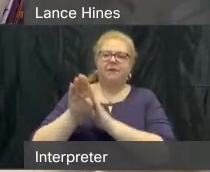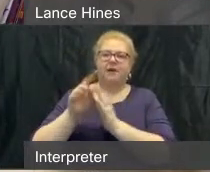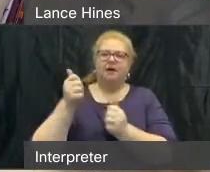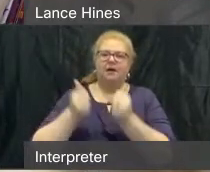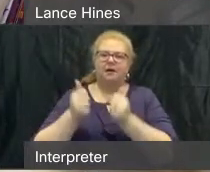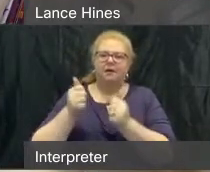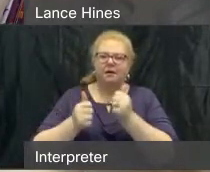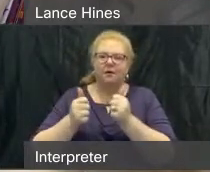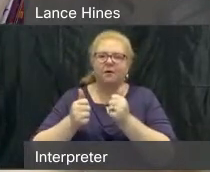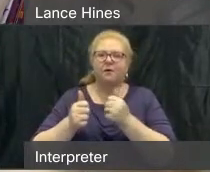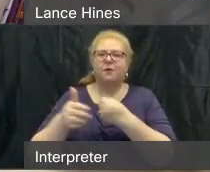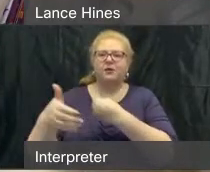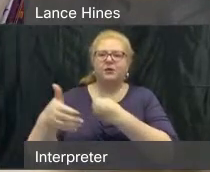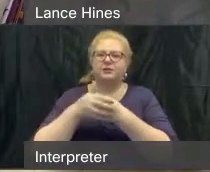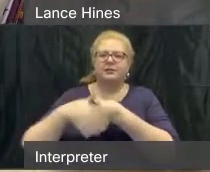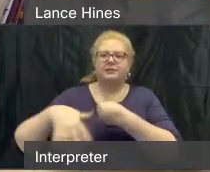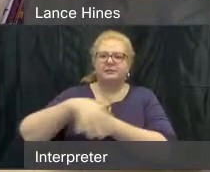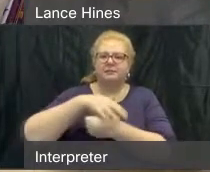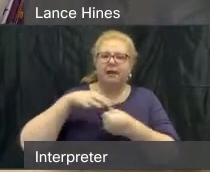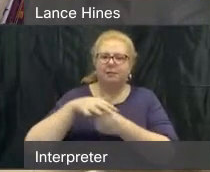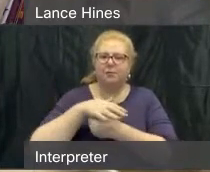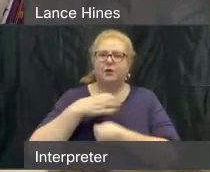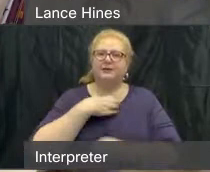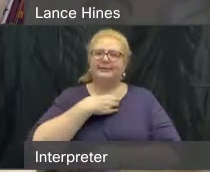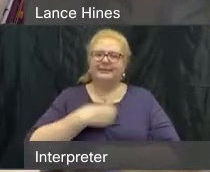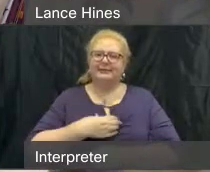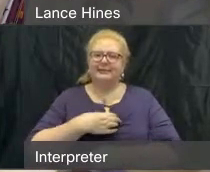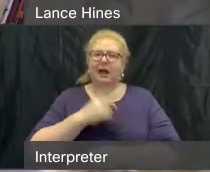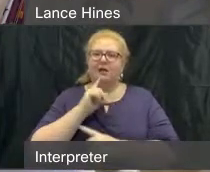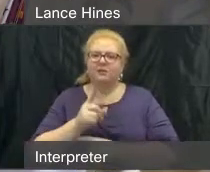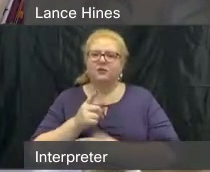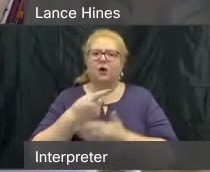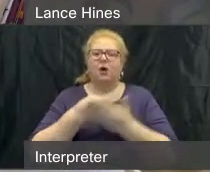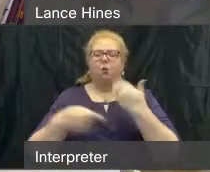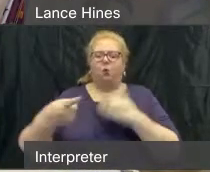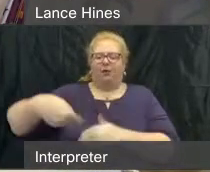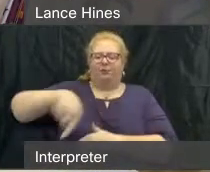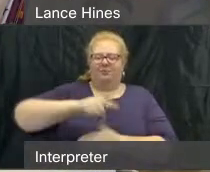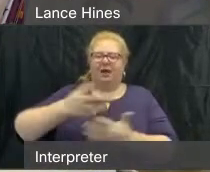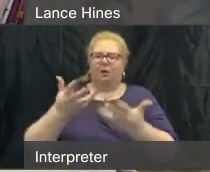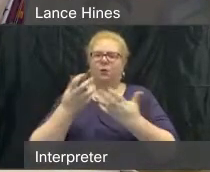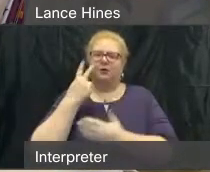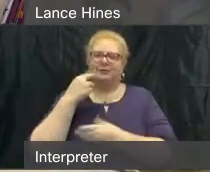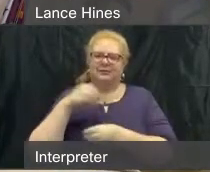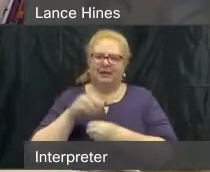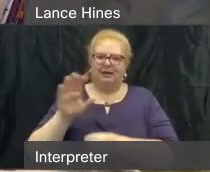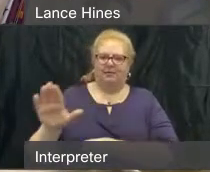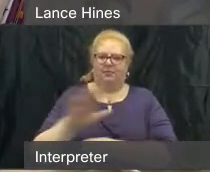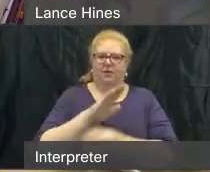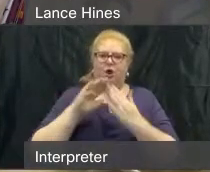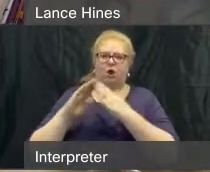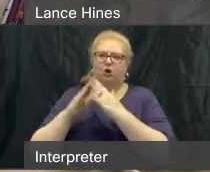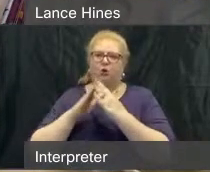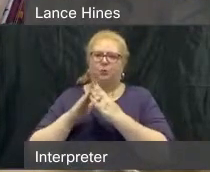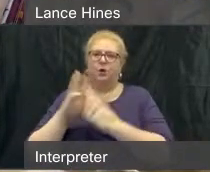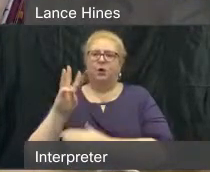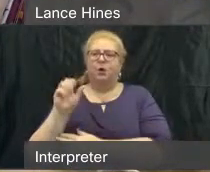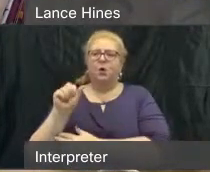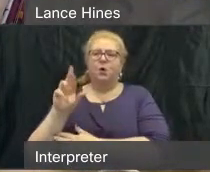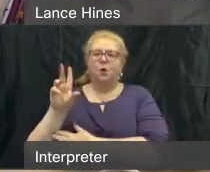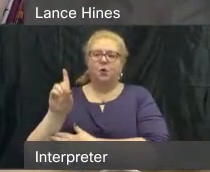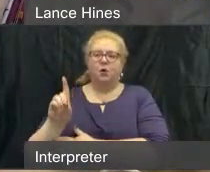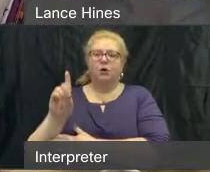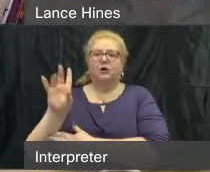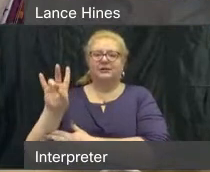neighborhood desires are, what they want to see in their community. For Ward 7, I said